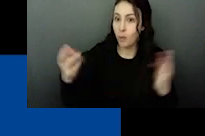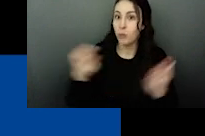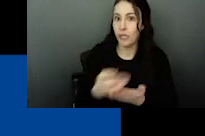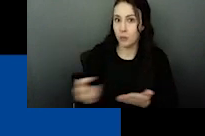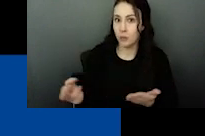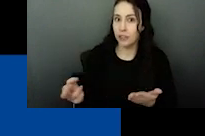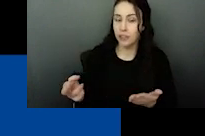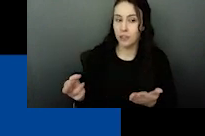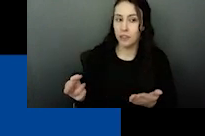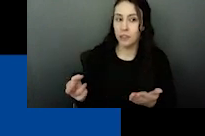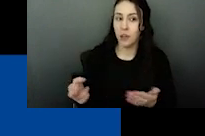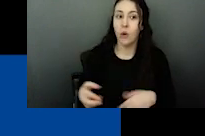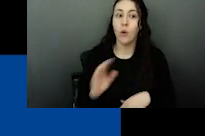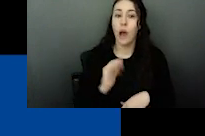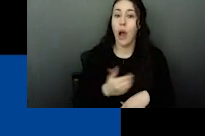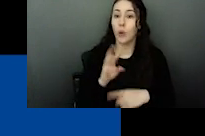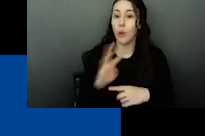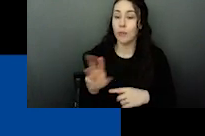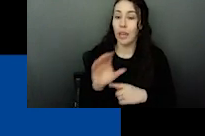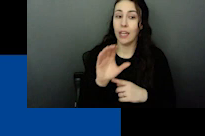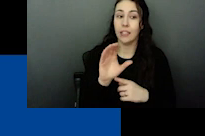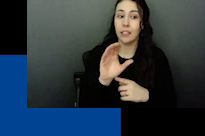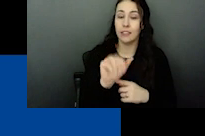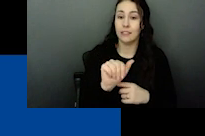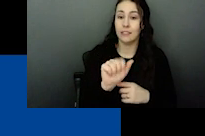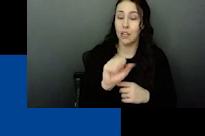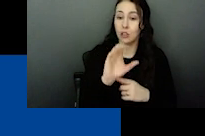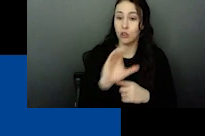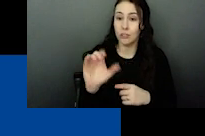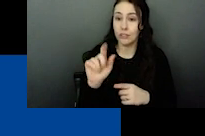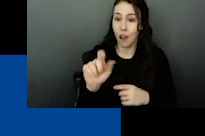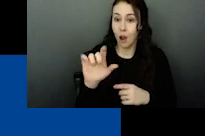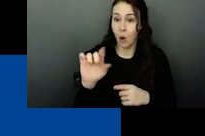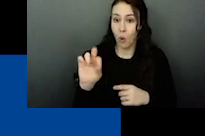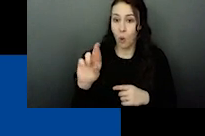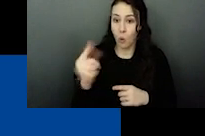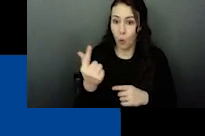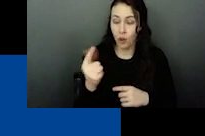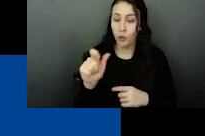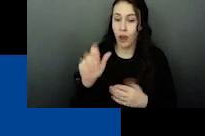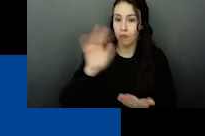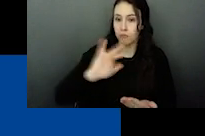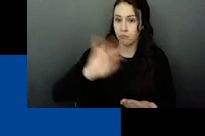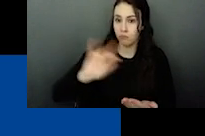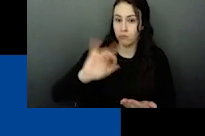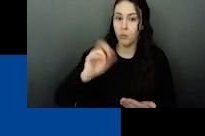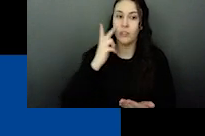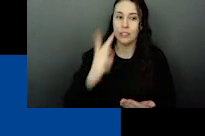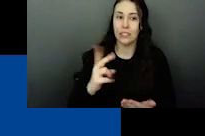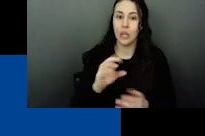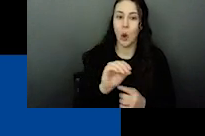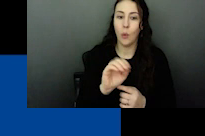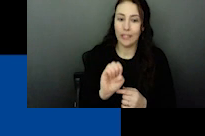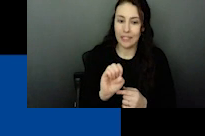on ACCC.org, you can scroll down to the bottom of that page and you'll see the OE our initiative